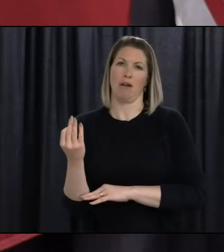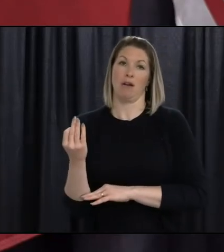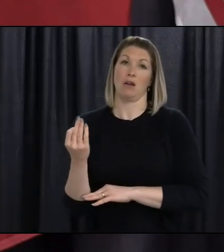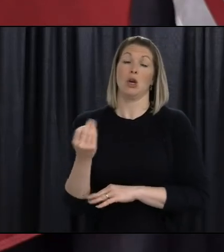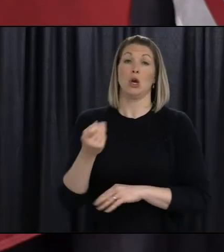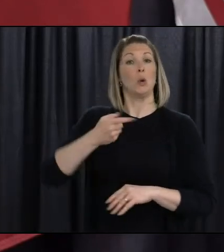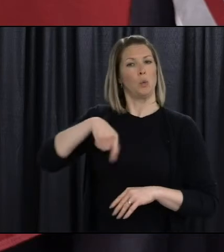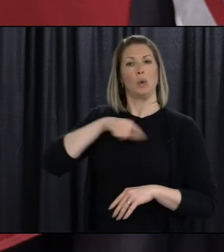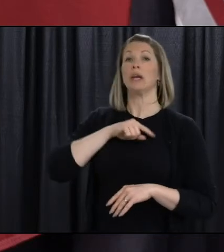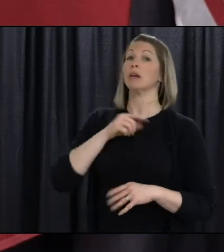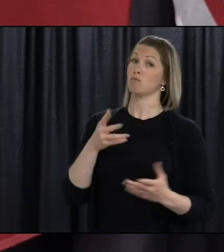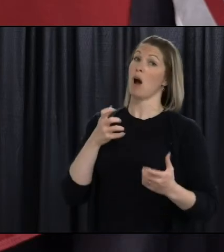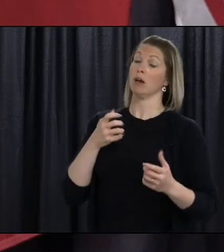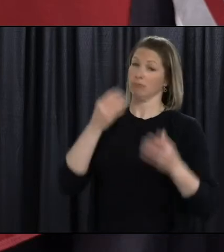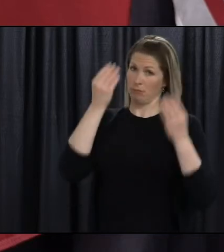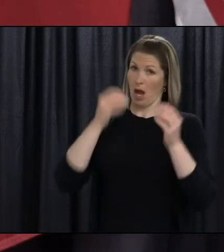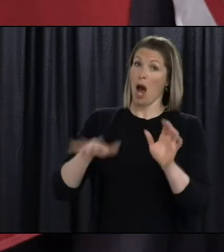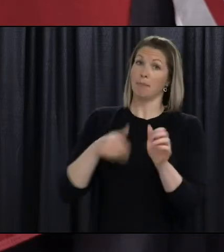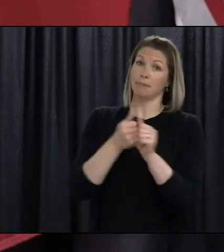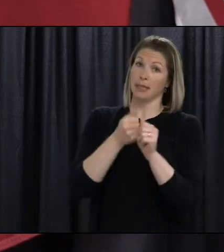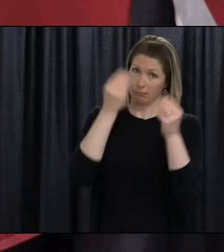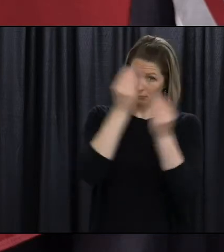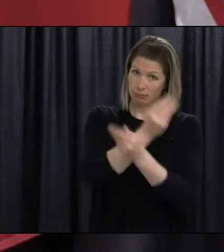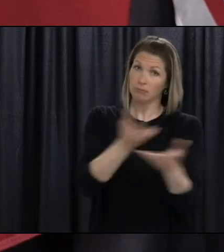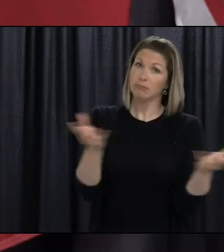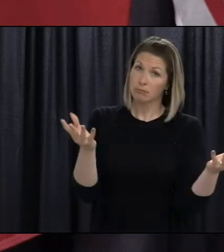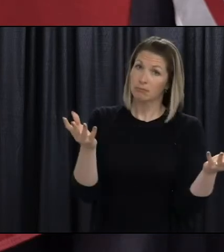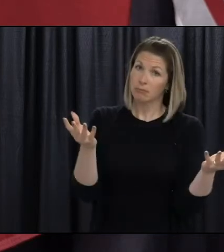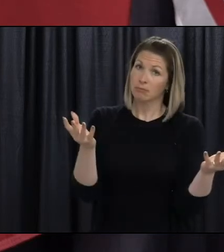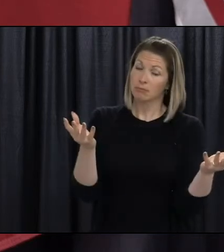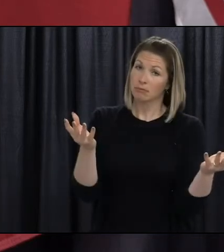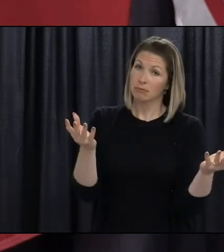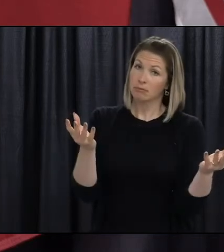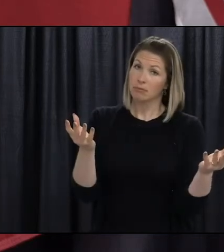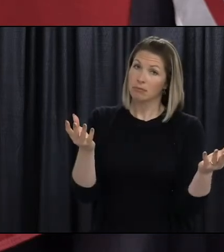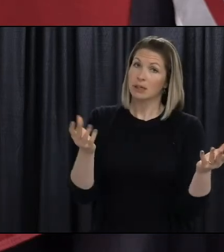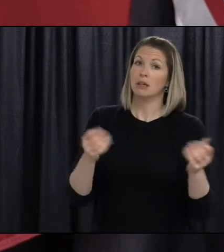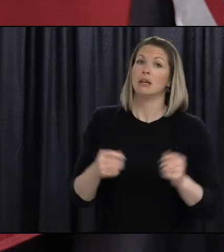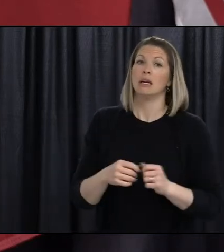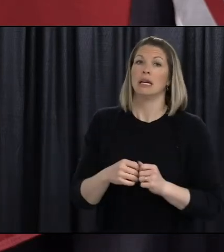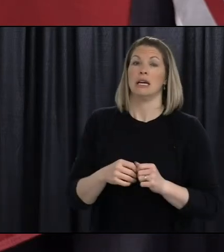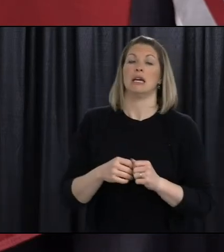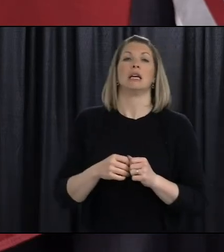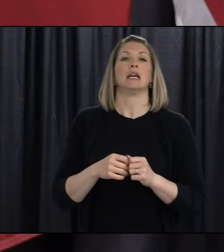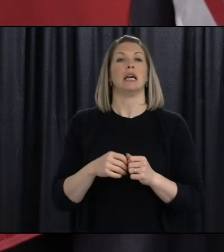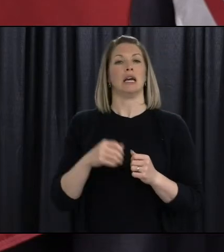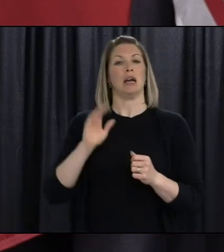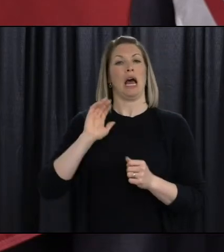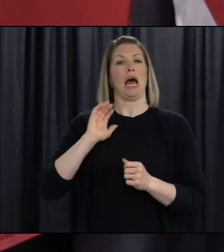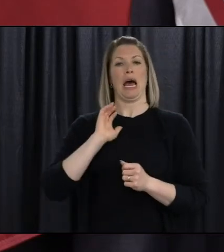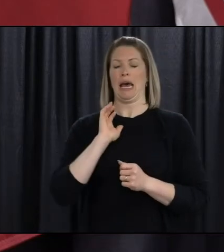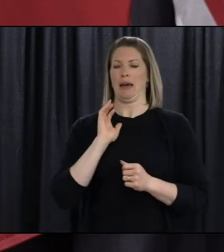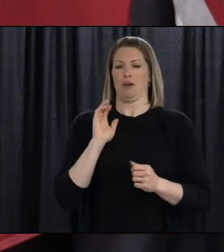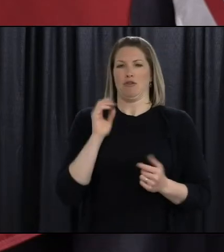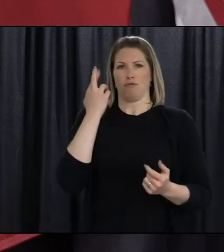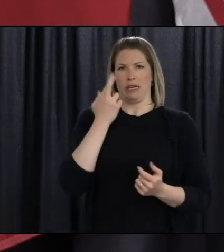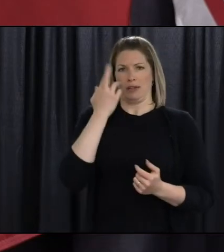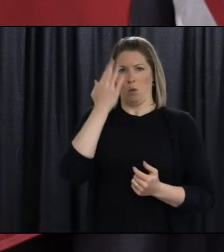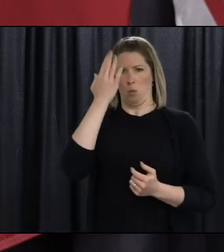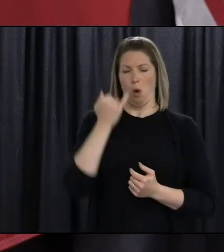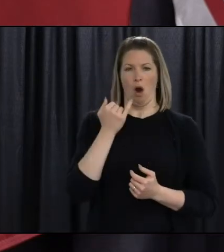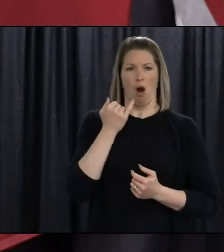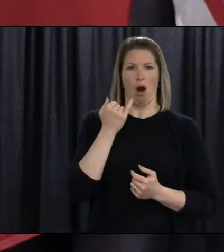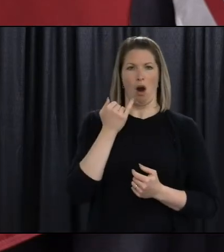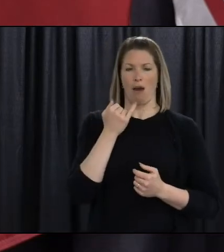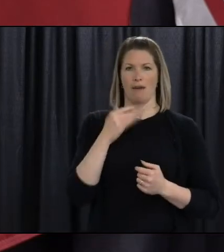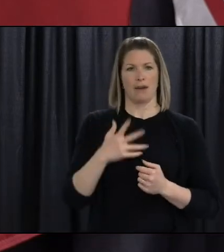working for you and supporting you through this pandemic. This is not a single, these changes are not a single that this